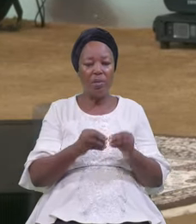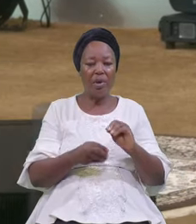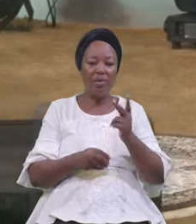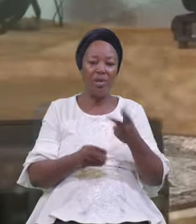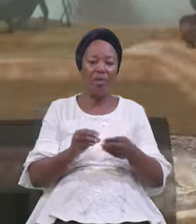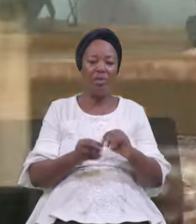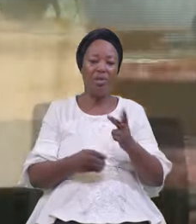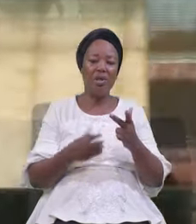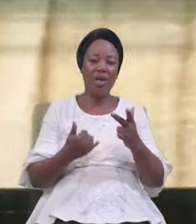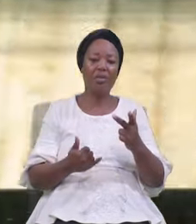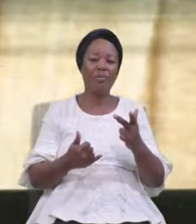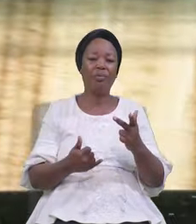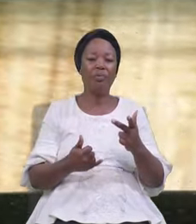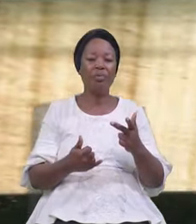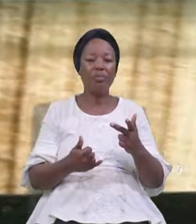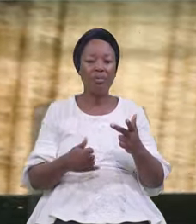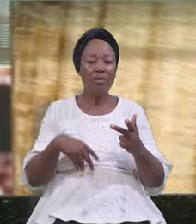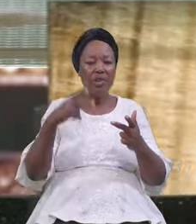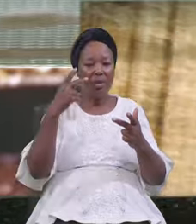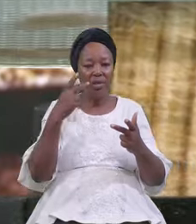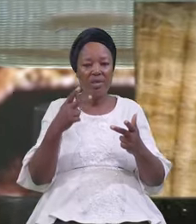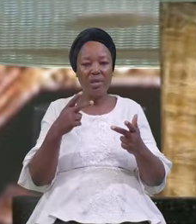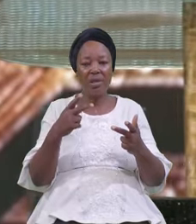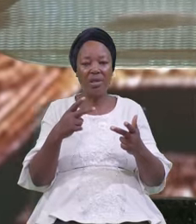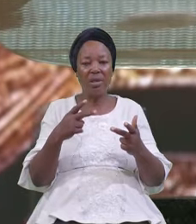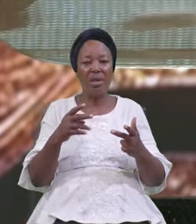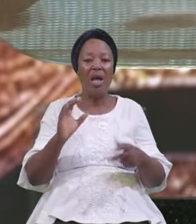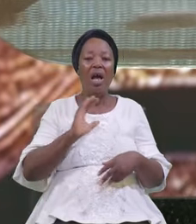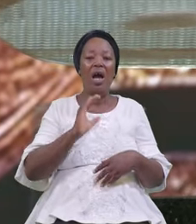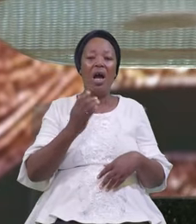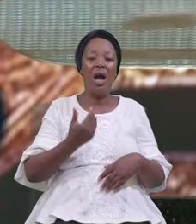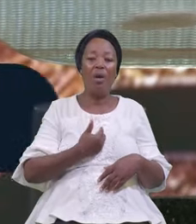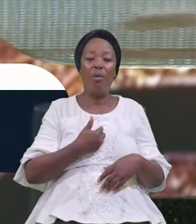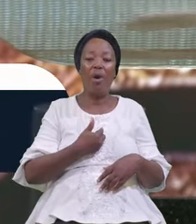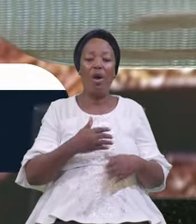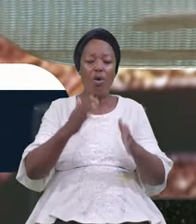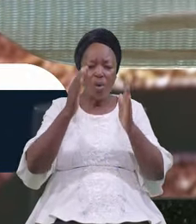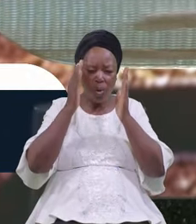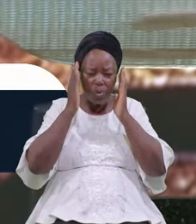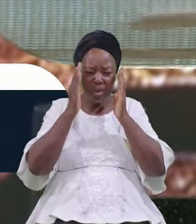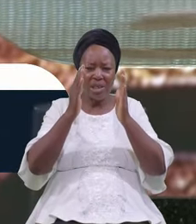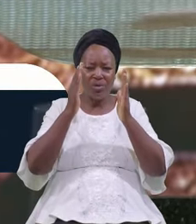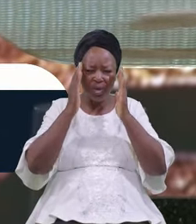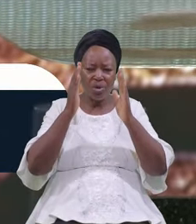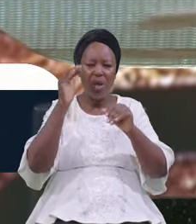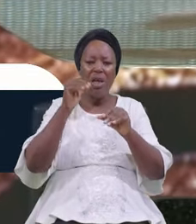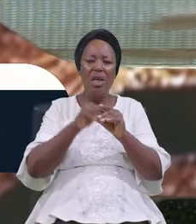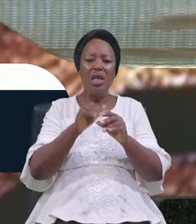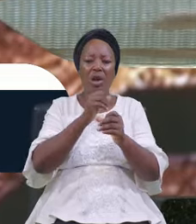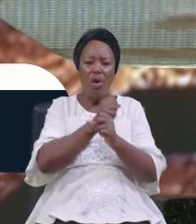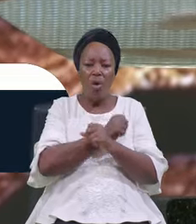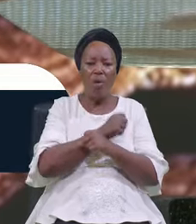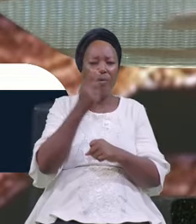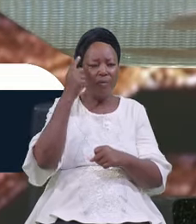there. Number three here, we're looking at a concentration in love for the Lord. What